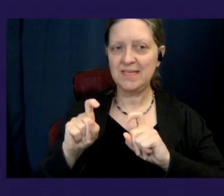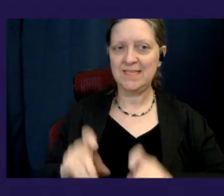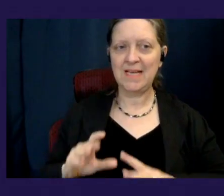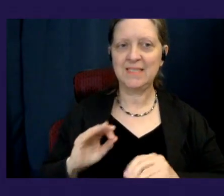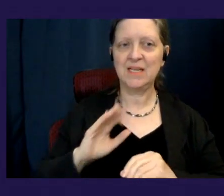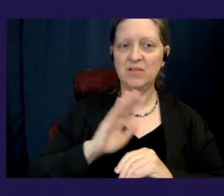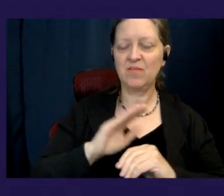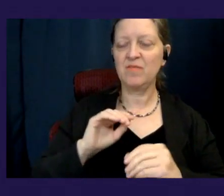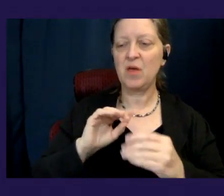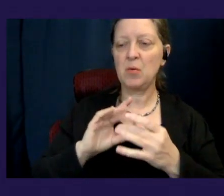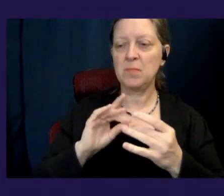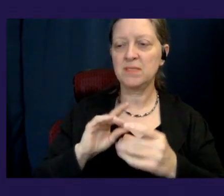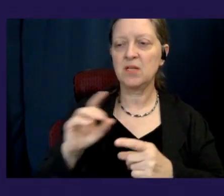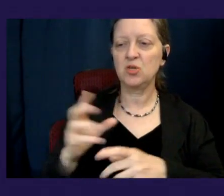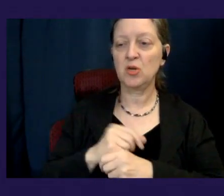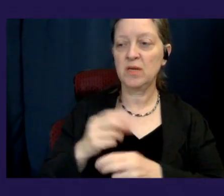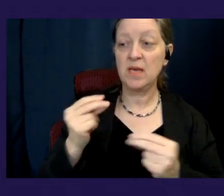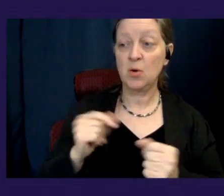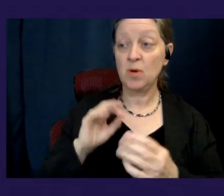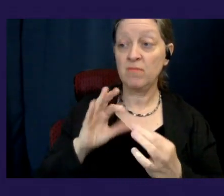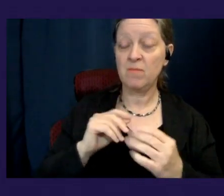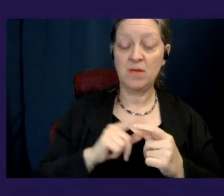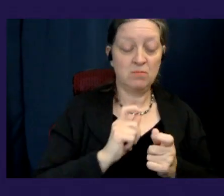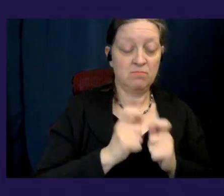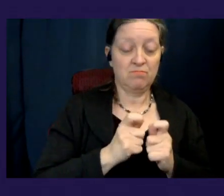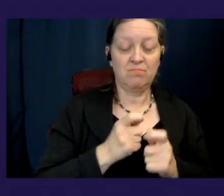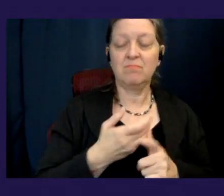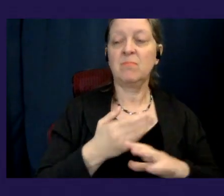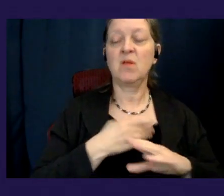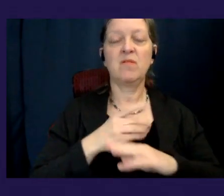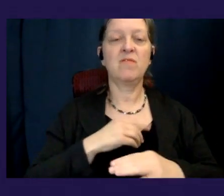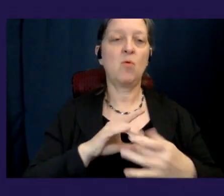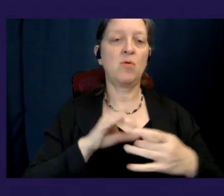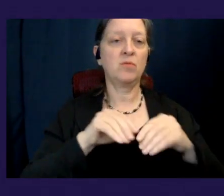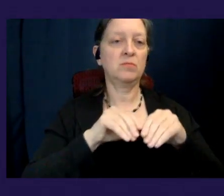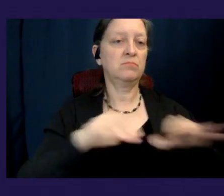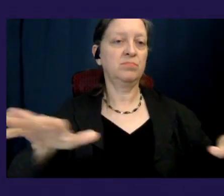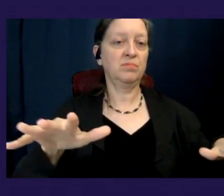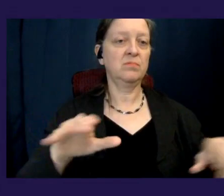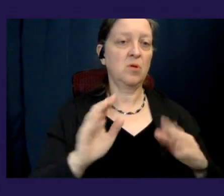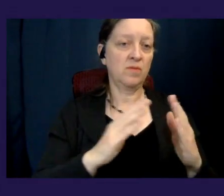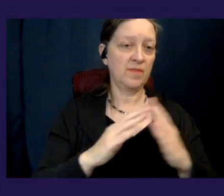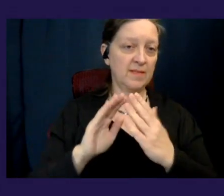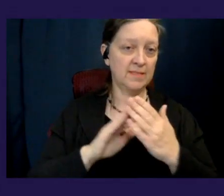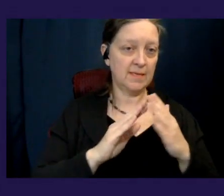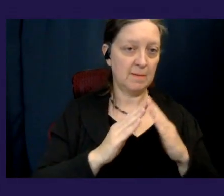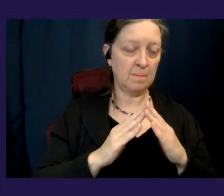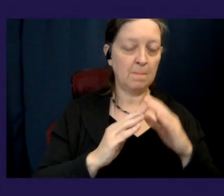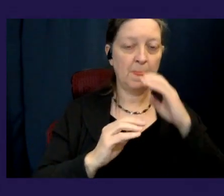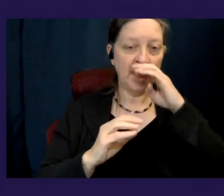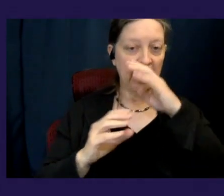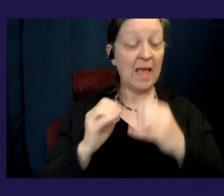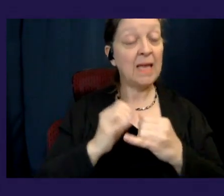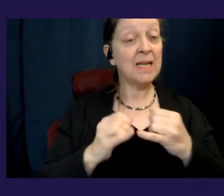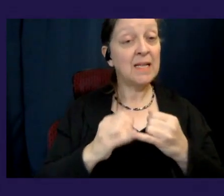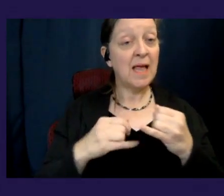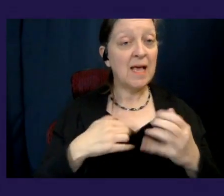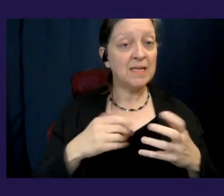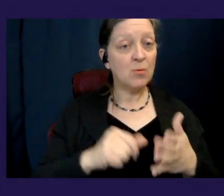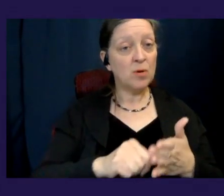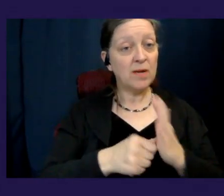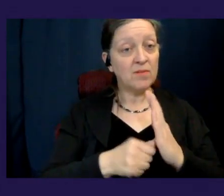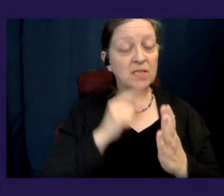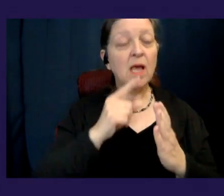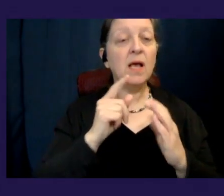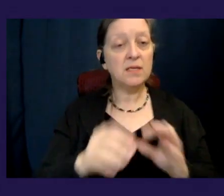feedback to hone things before they went out to citywide audiences. And last, I just want to emphasize the importance